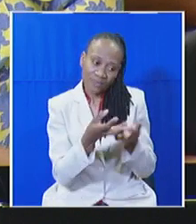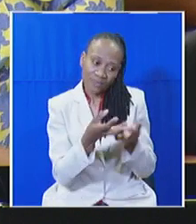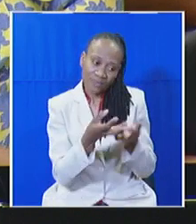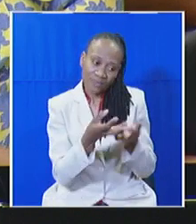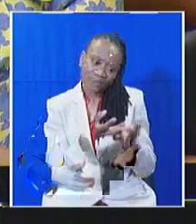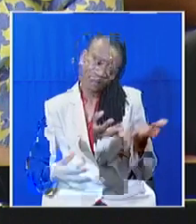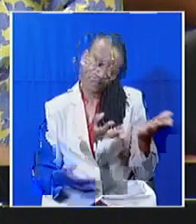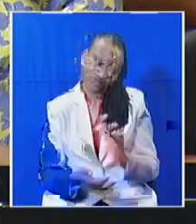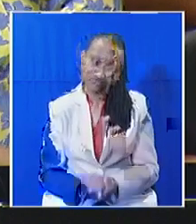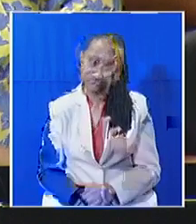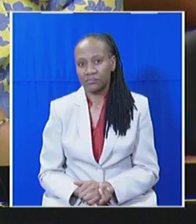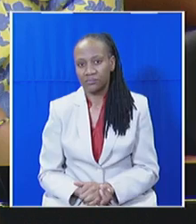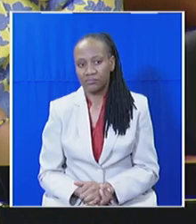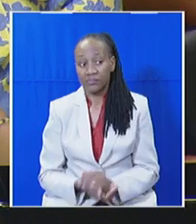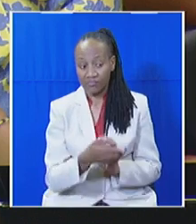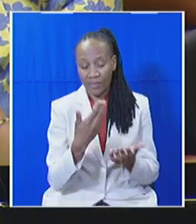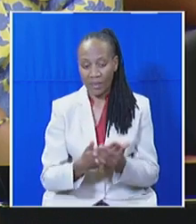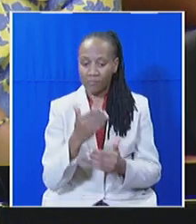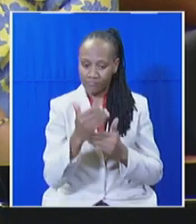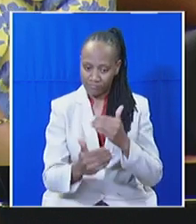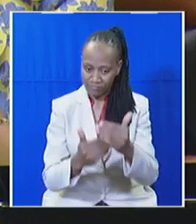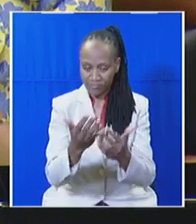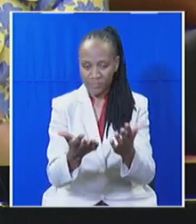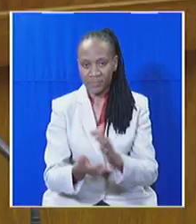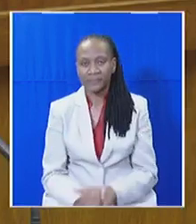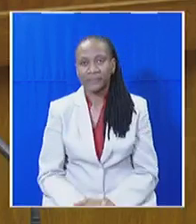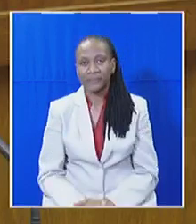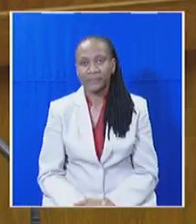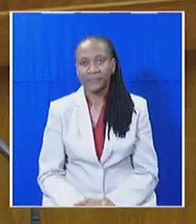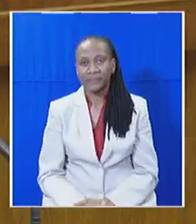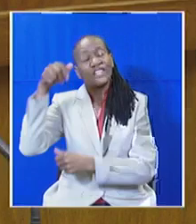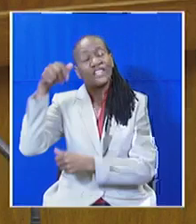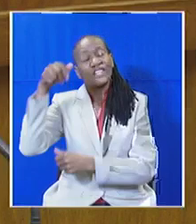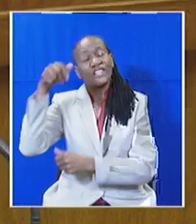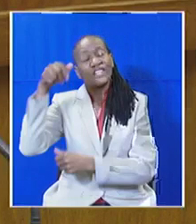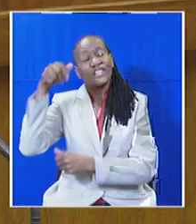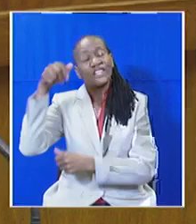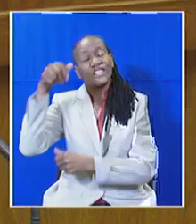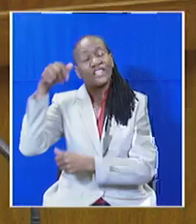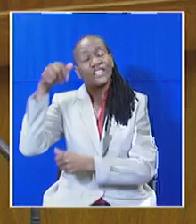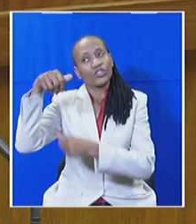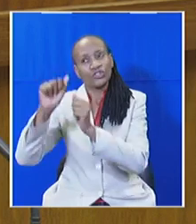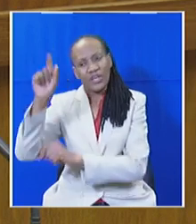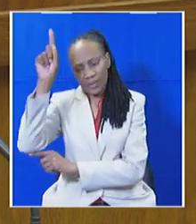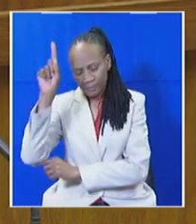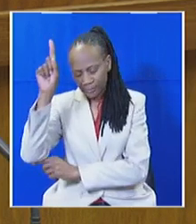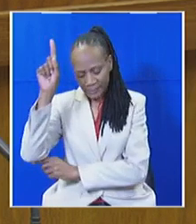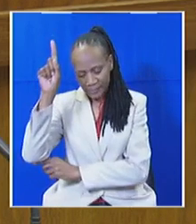opportunity to proceed. No. Point of order, Chair. Yes,